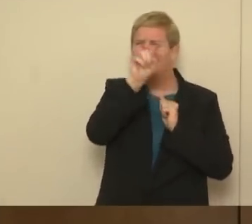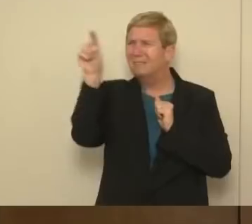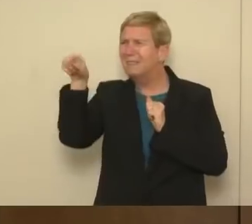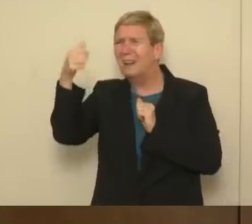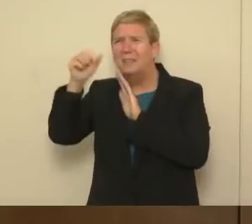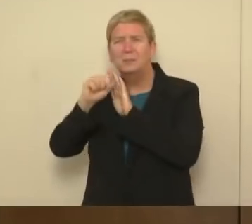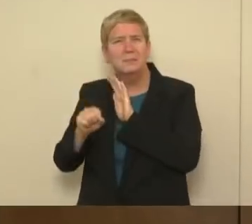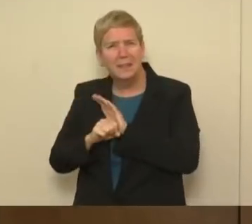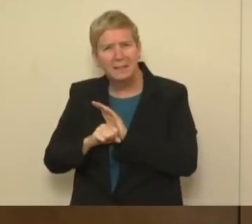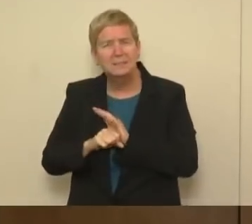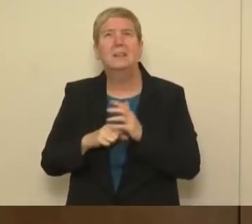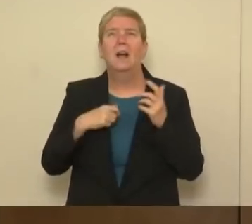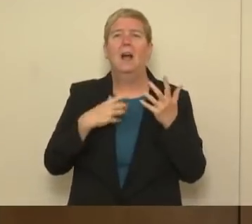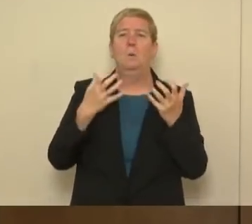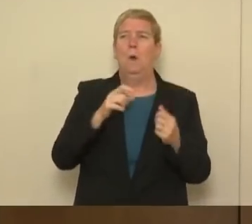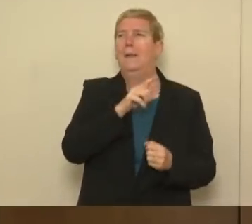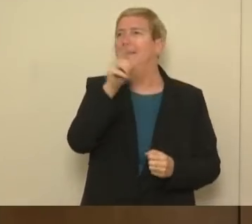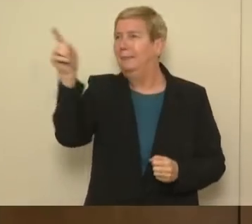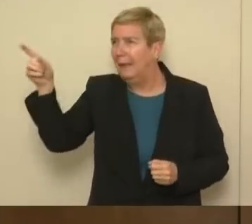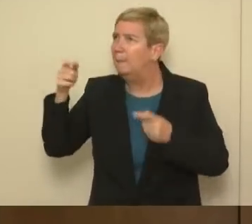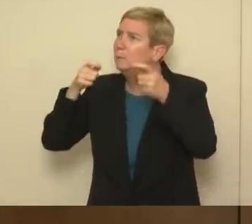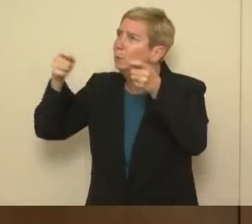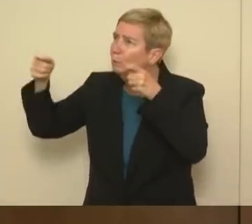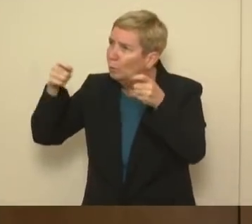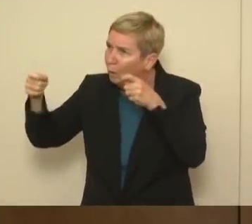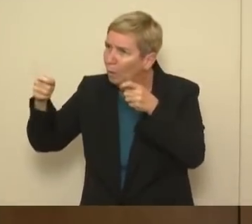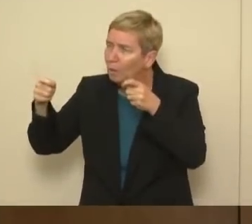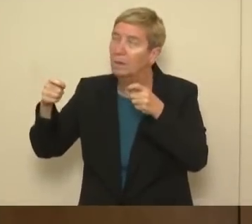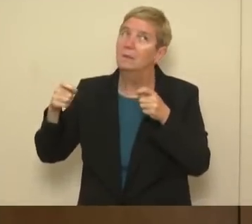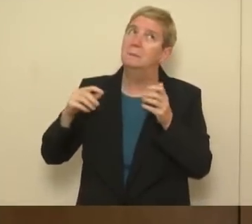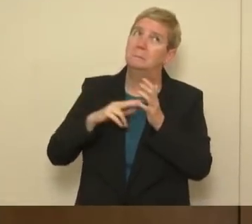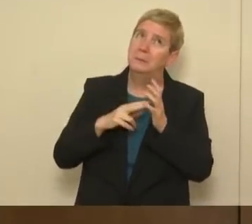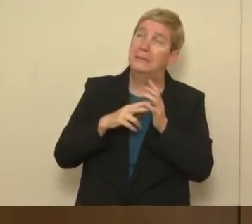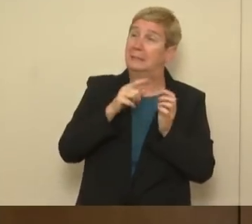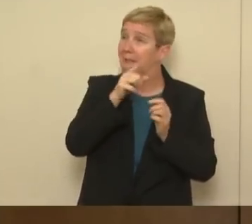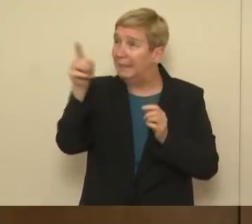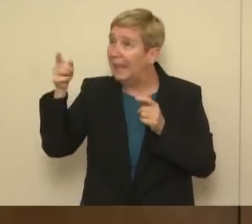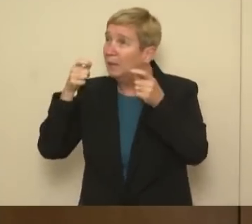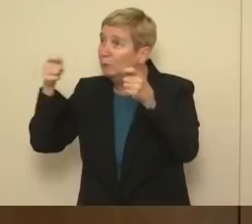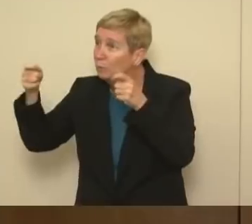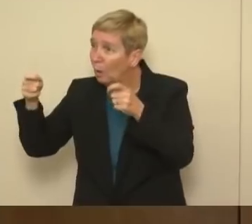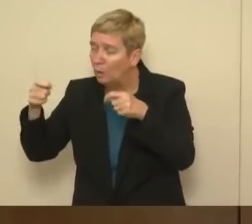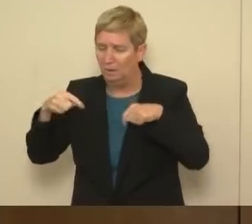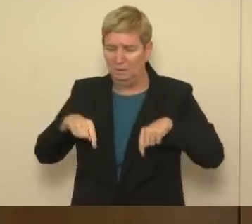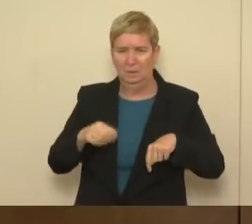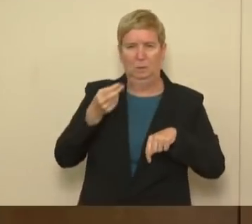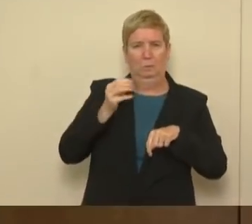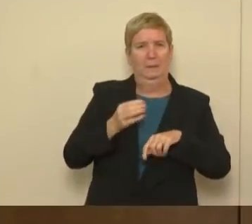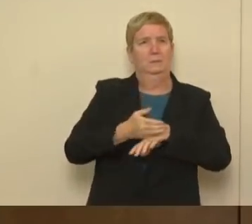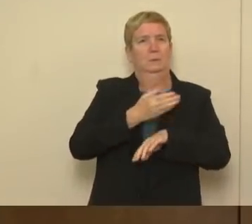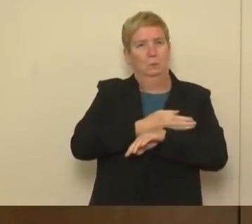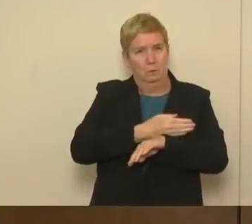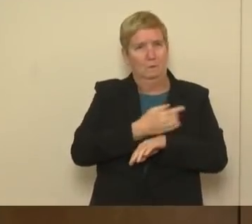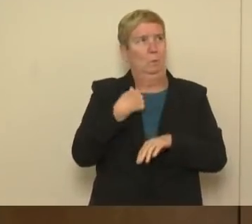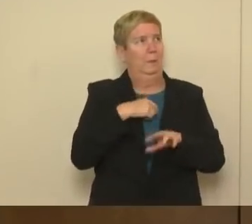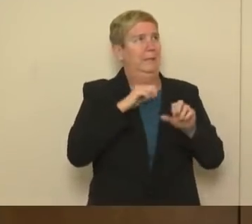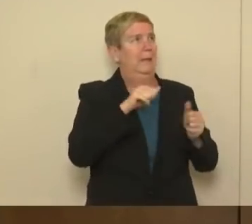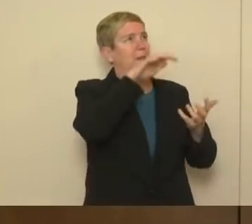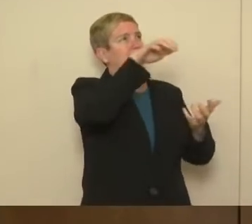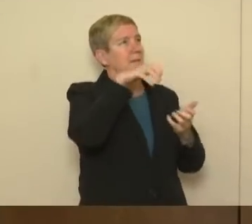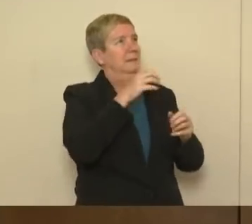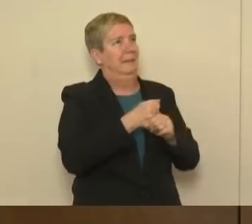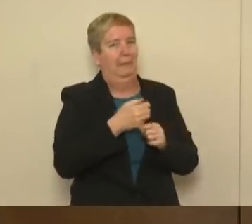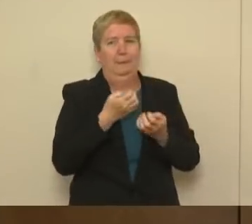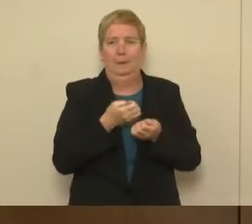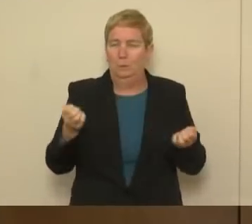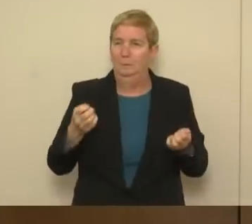get COVID under control. We do better when the country does better. So it's a real issue, but that's the thing to really pay attention